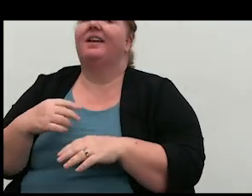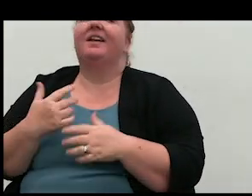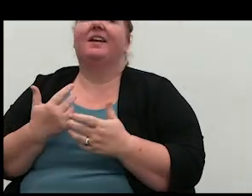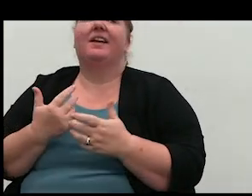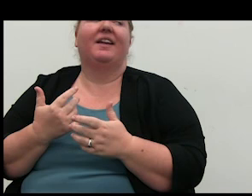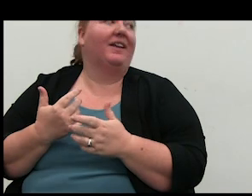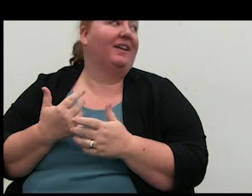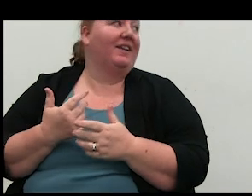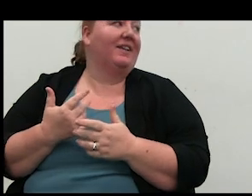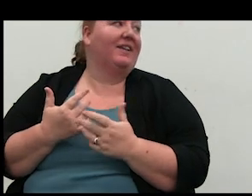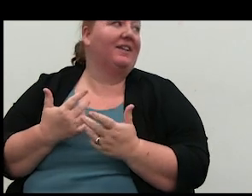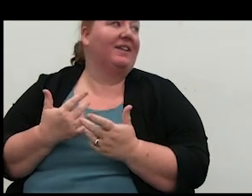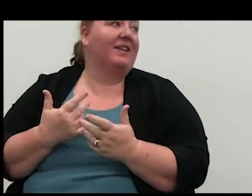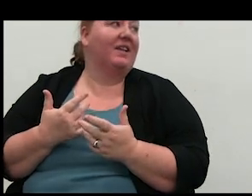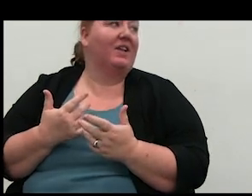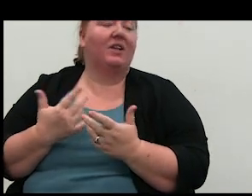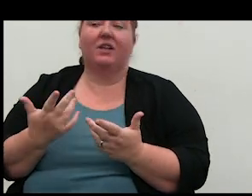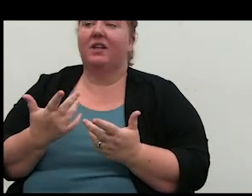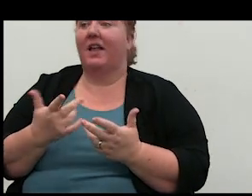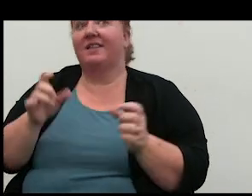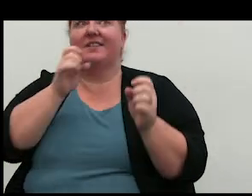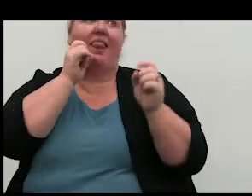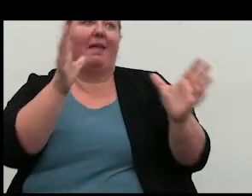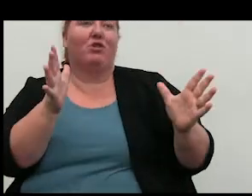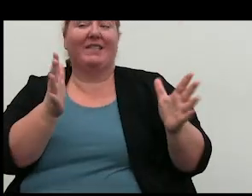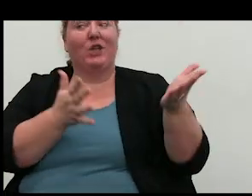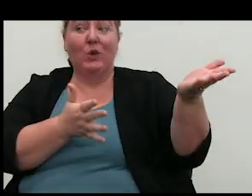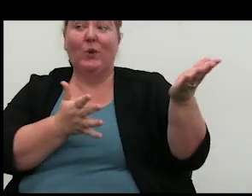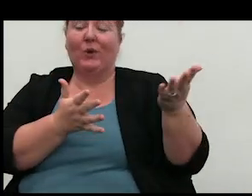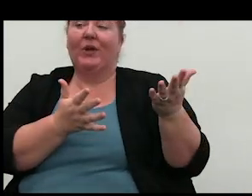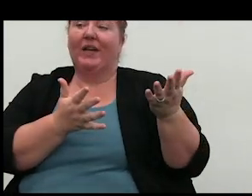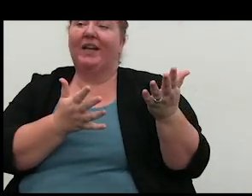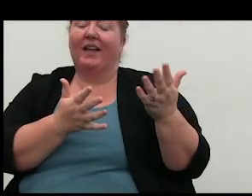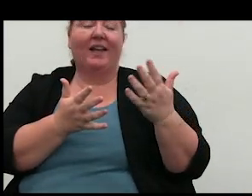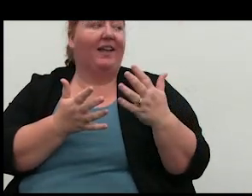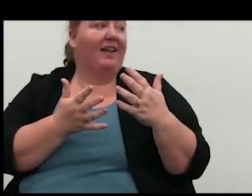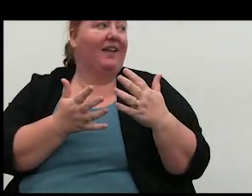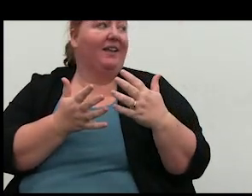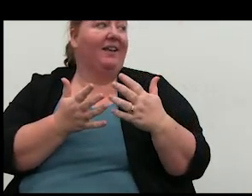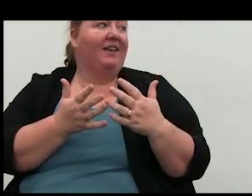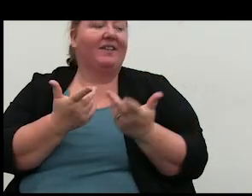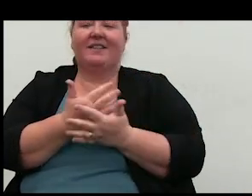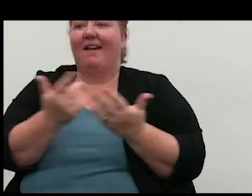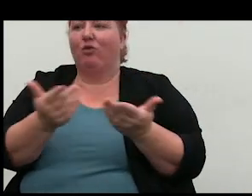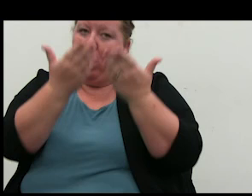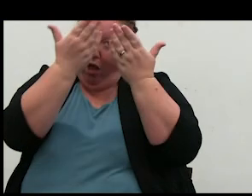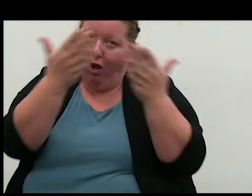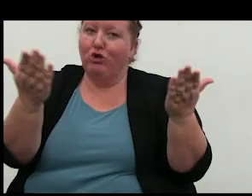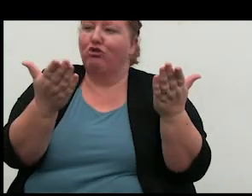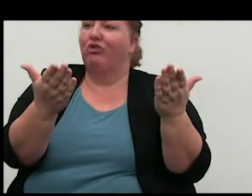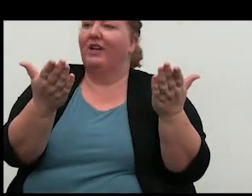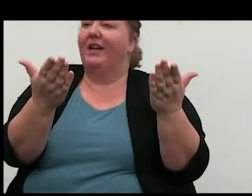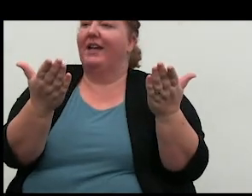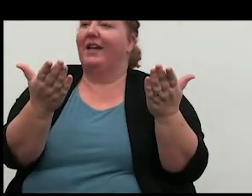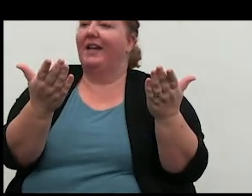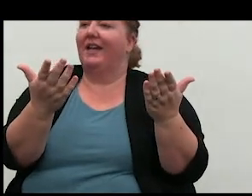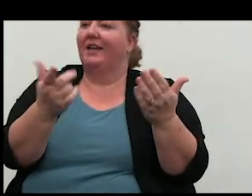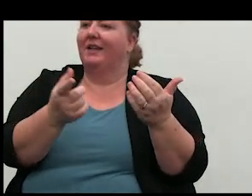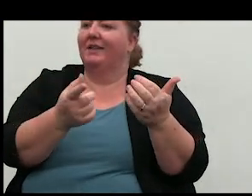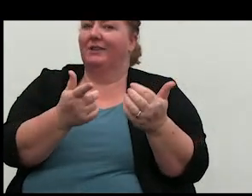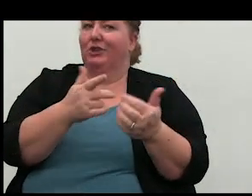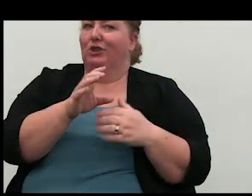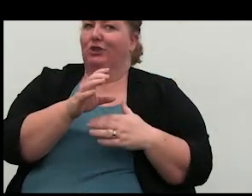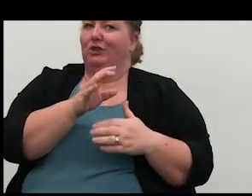to, obviously as a celebrity, you get bestowed on you several honorary credentials, I